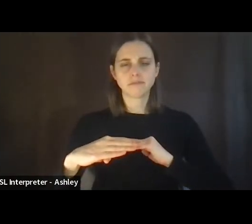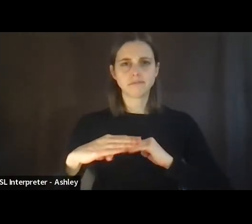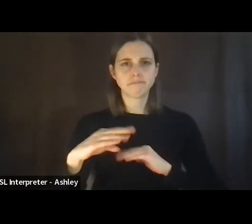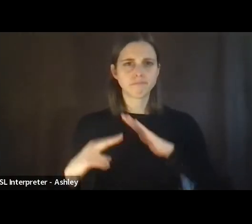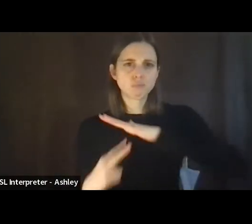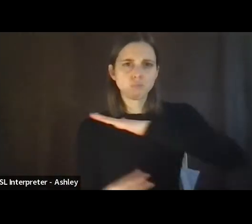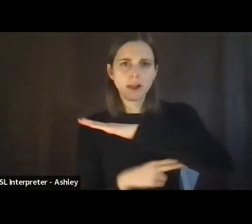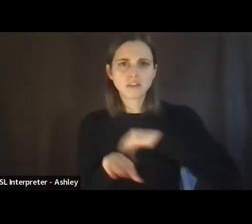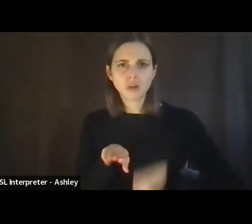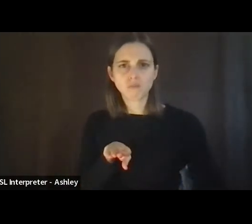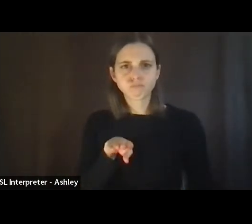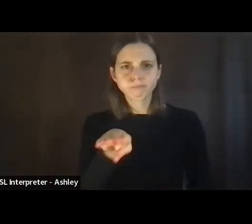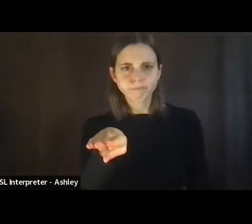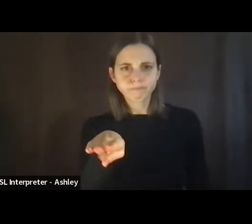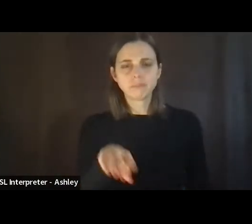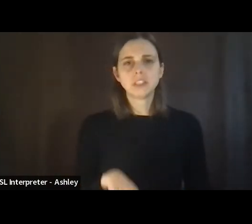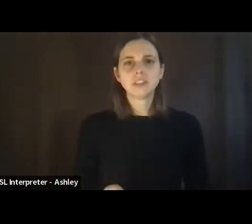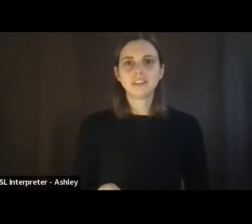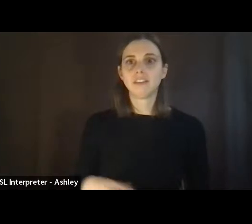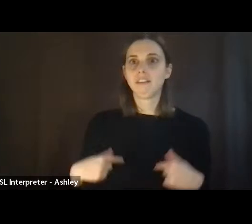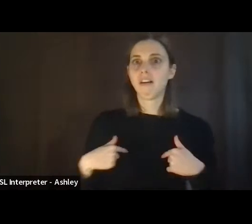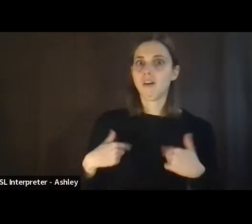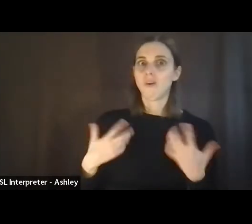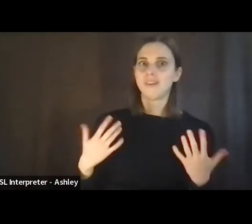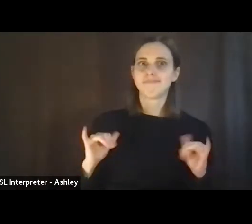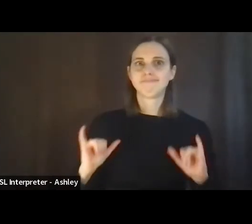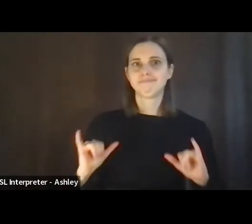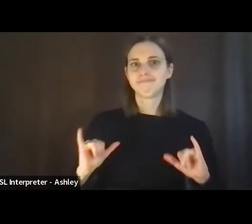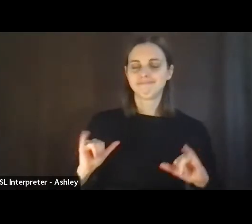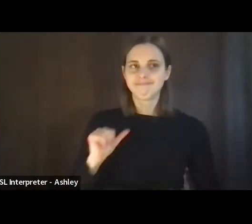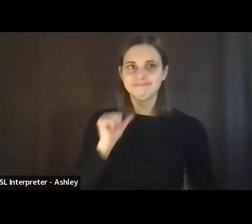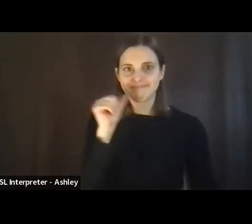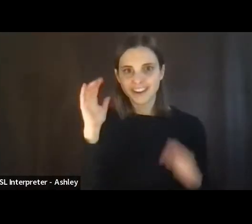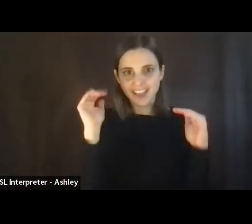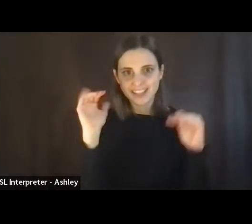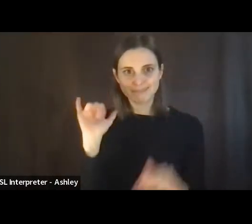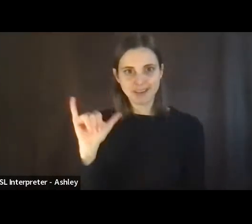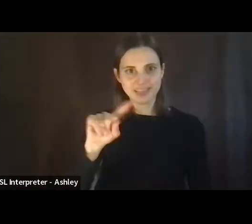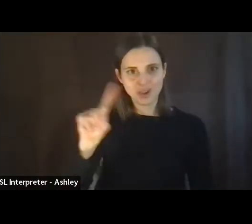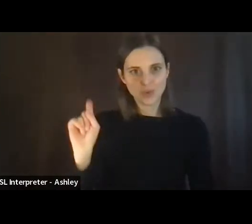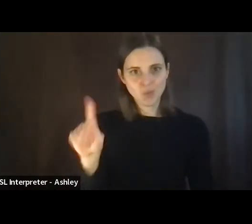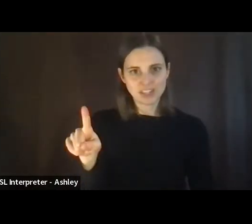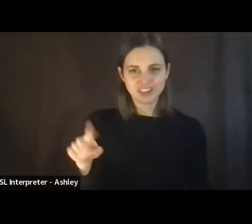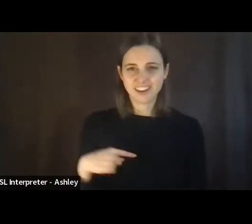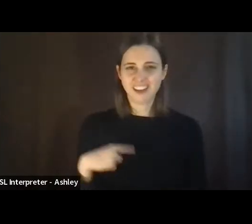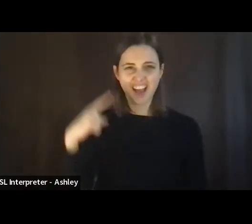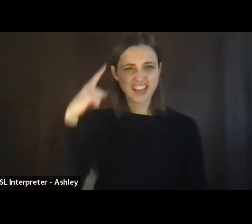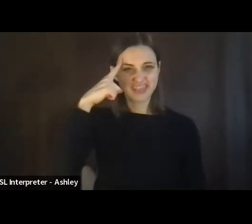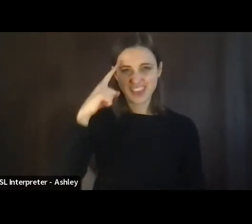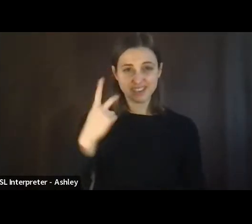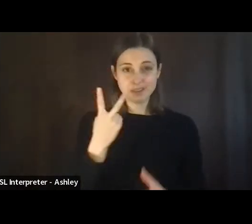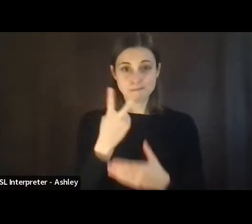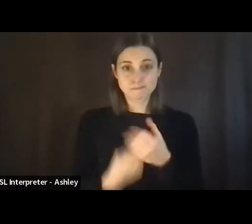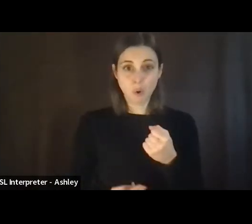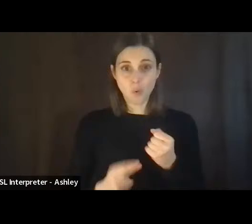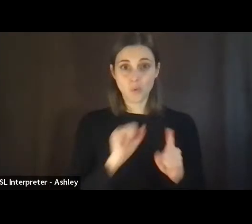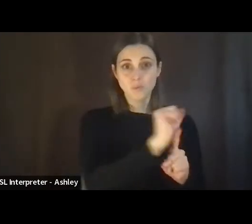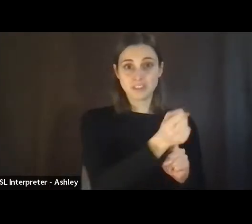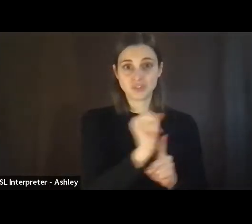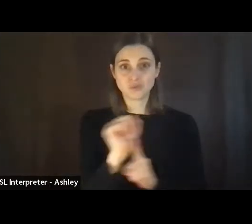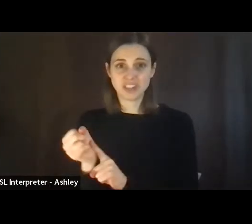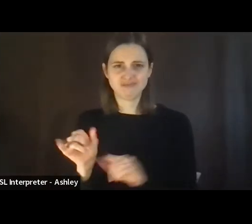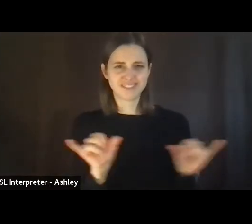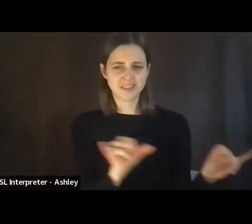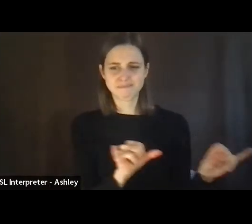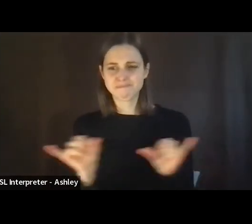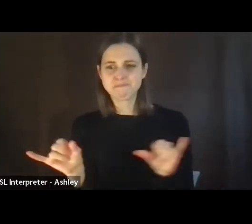So I wasn't prepared for that, Tom. I don't think they're really that different. The stacked has kind of 2 levels and puts you on